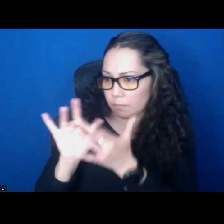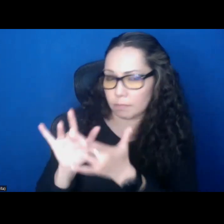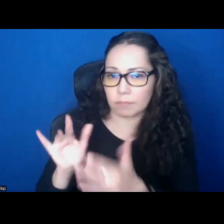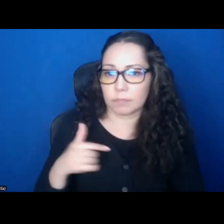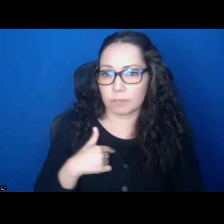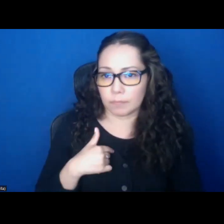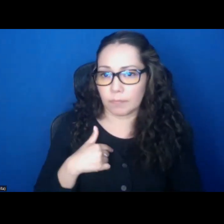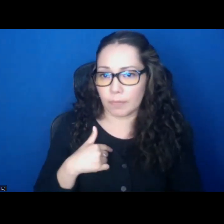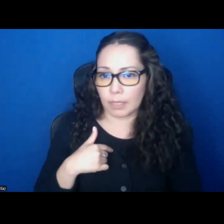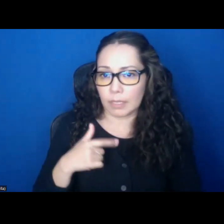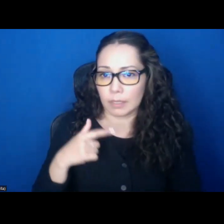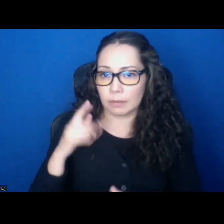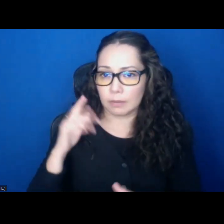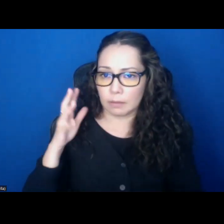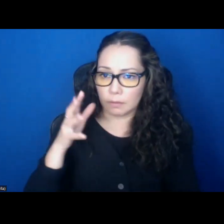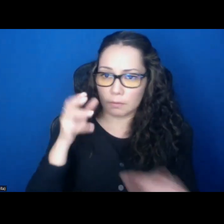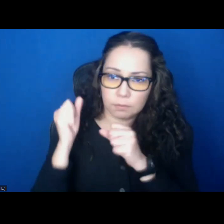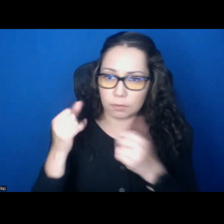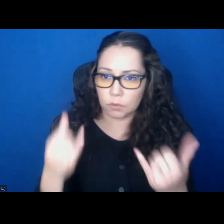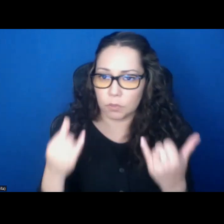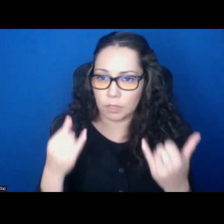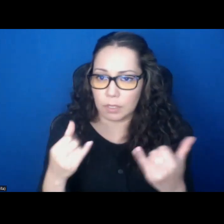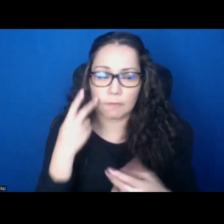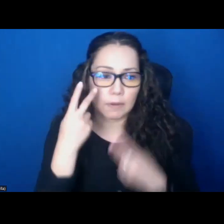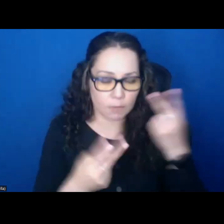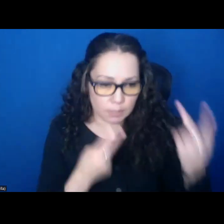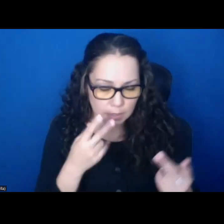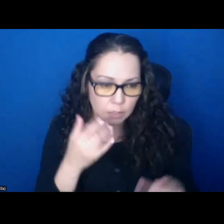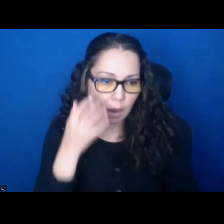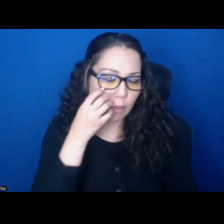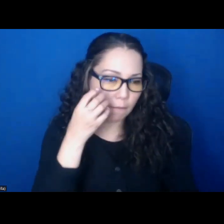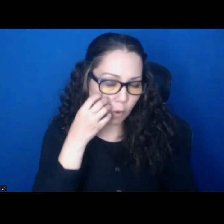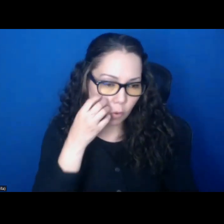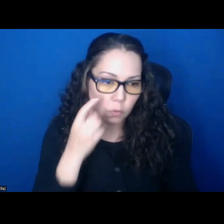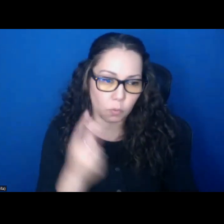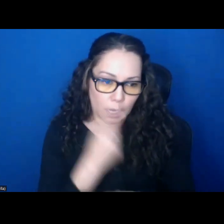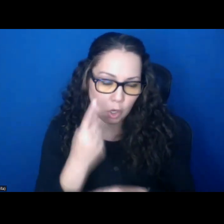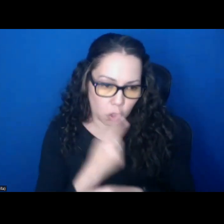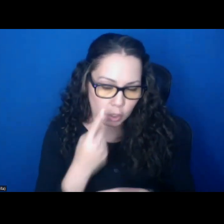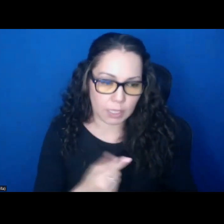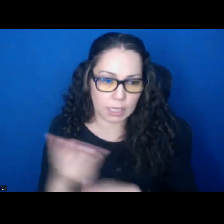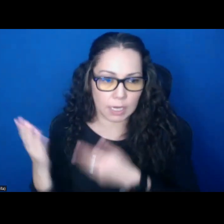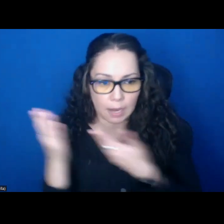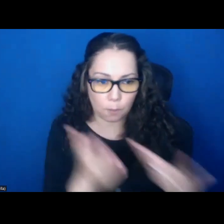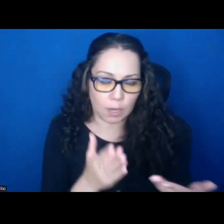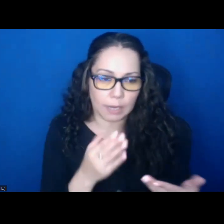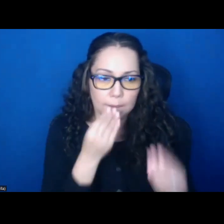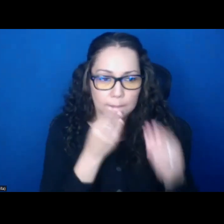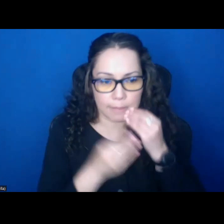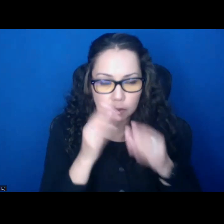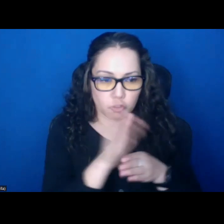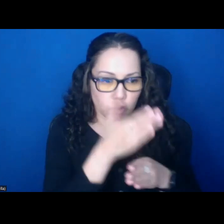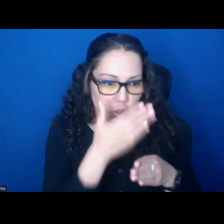Fast forward to today, we visit in person by phone regularly. I bring in some meals to share. And